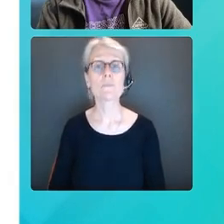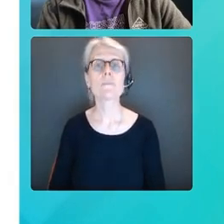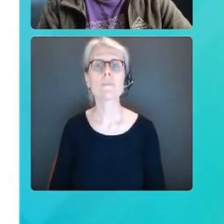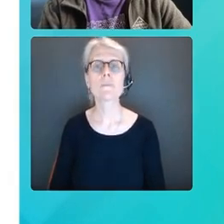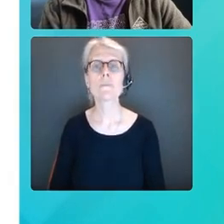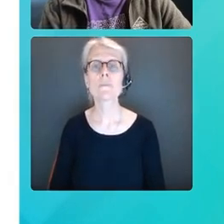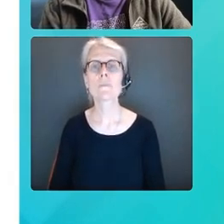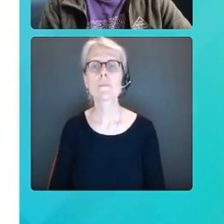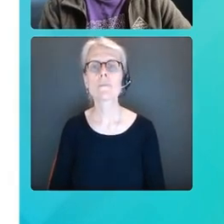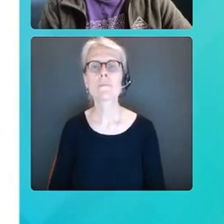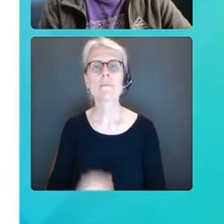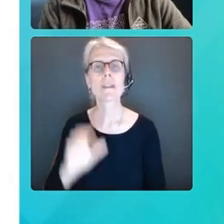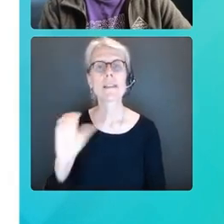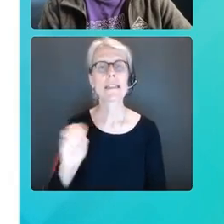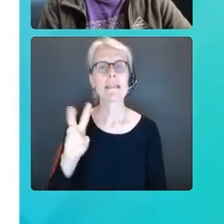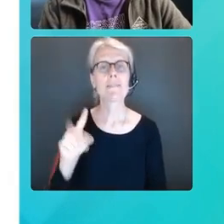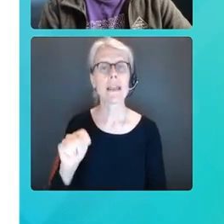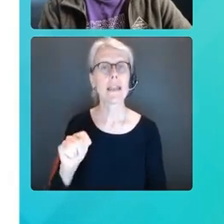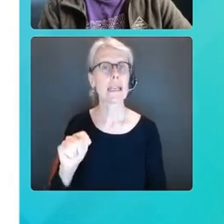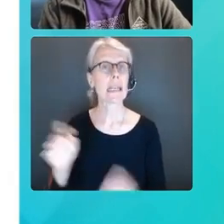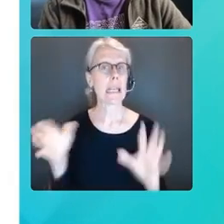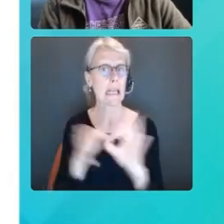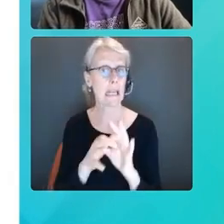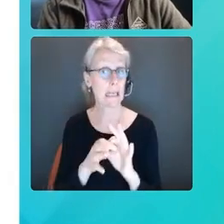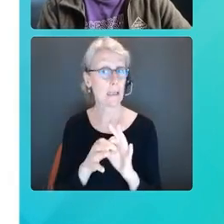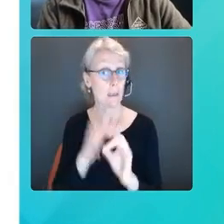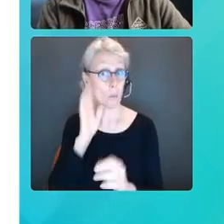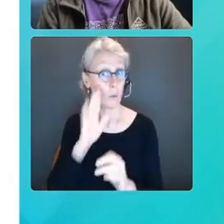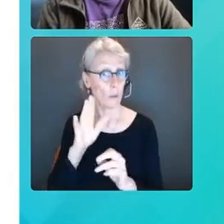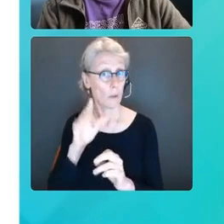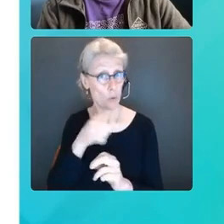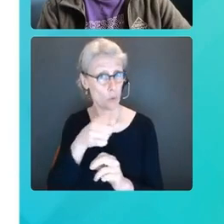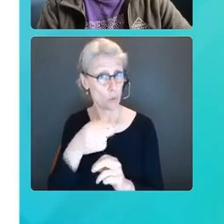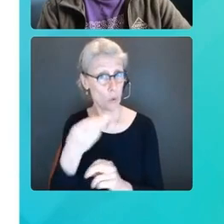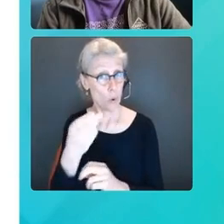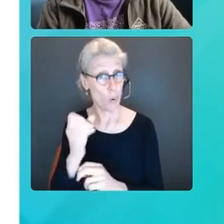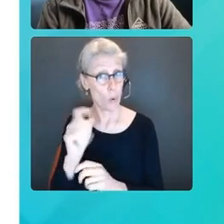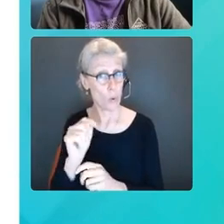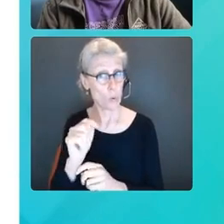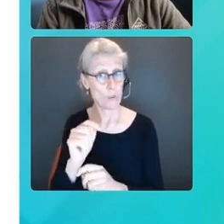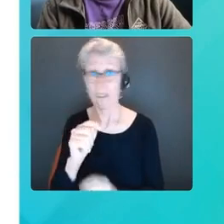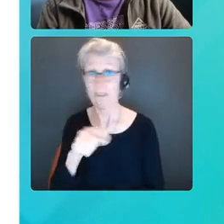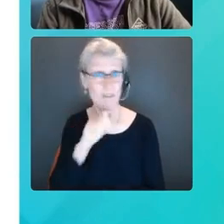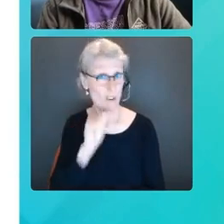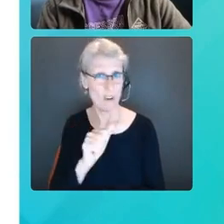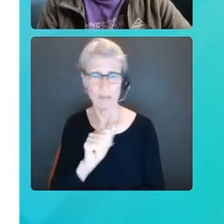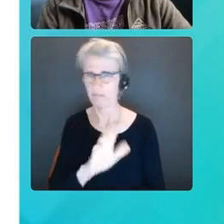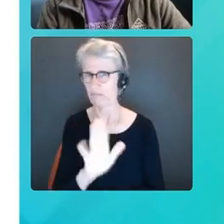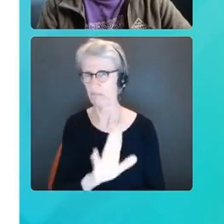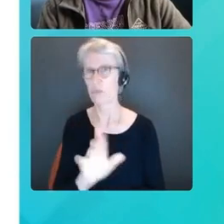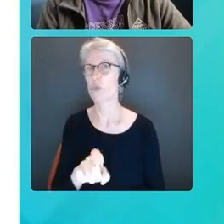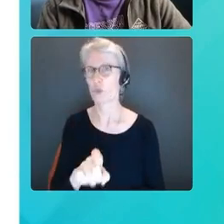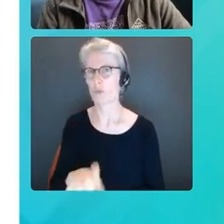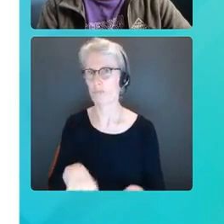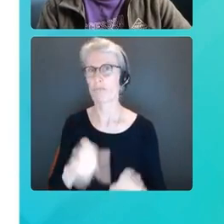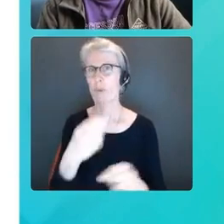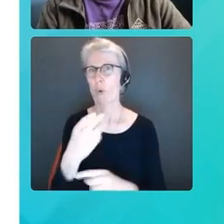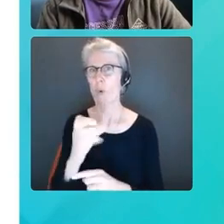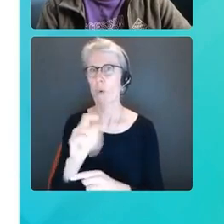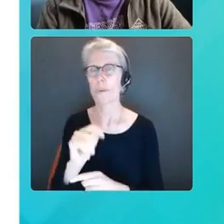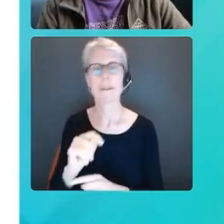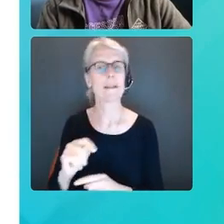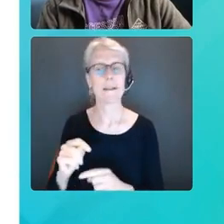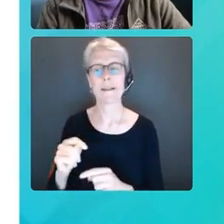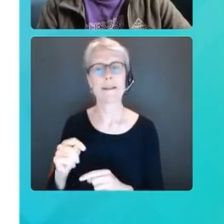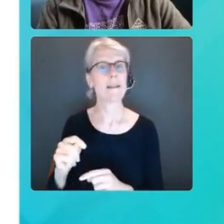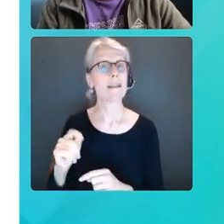Will you be hosting a session at Cvent Connect? Thank you very much. If not, you should. Amazing call. I actually, during the 10-minute break, emailed